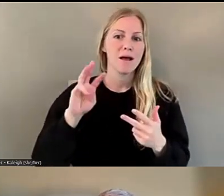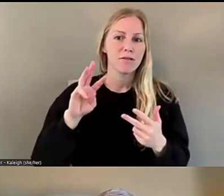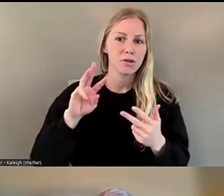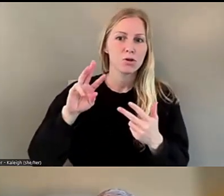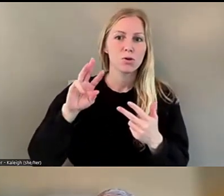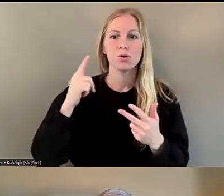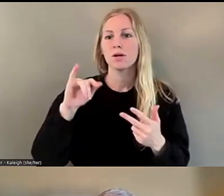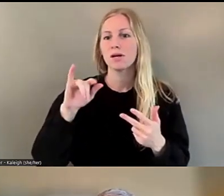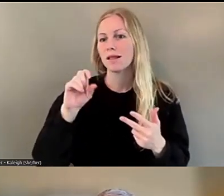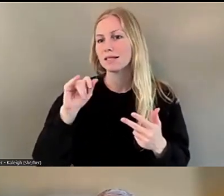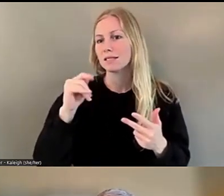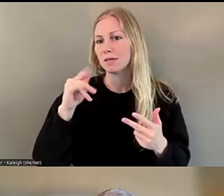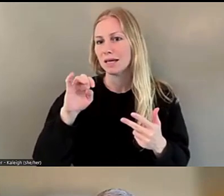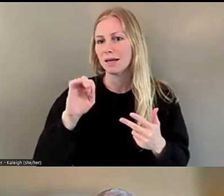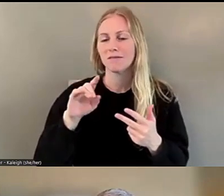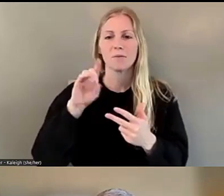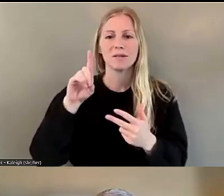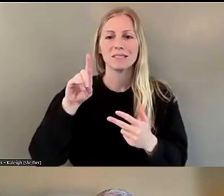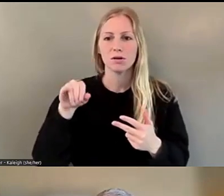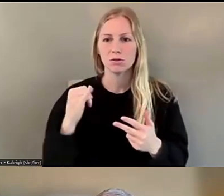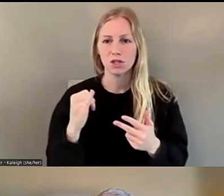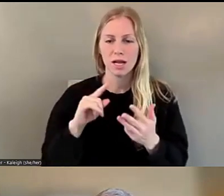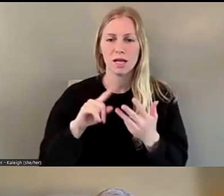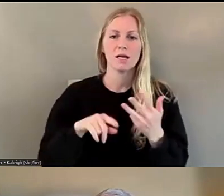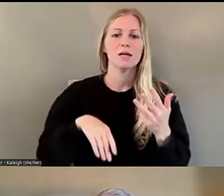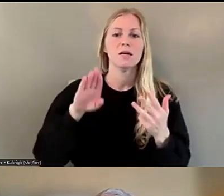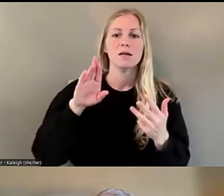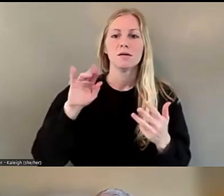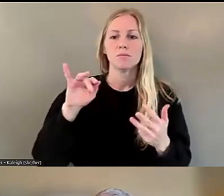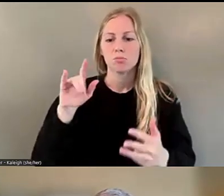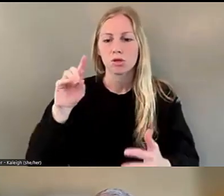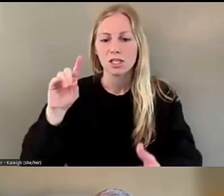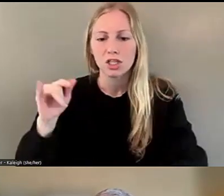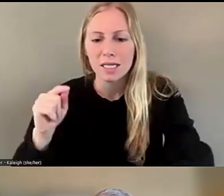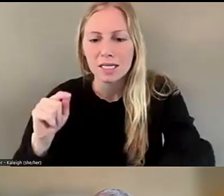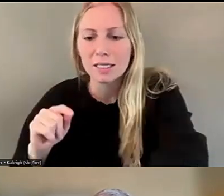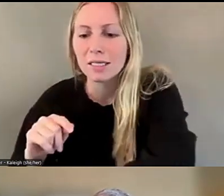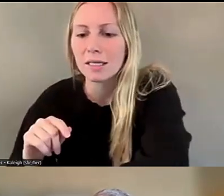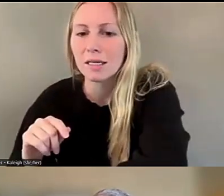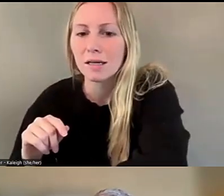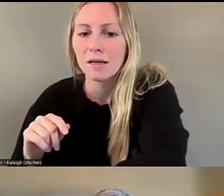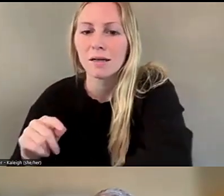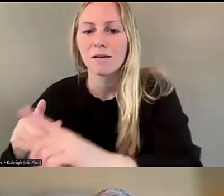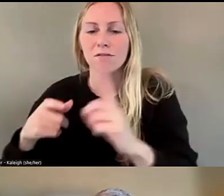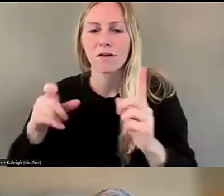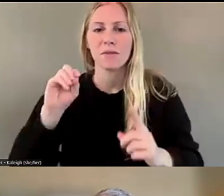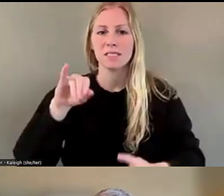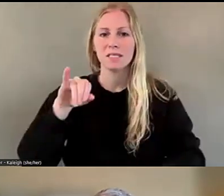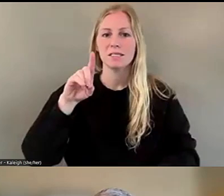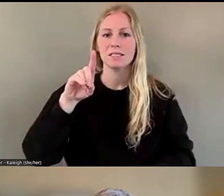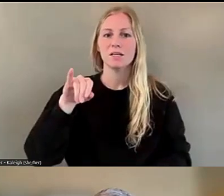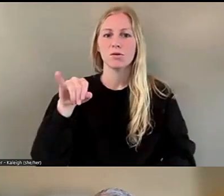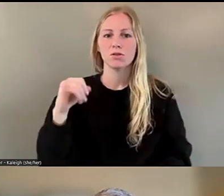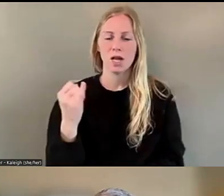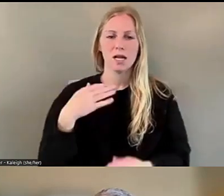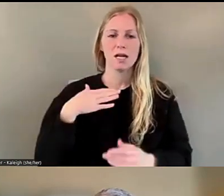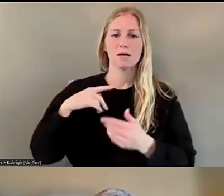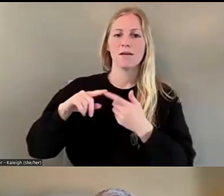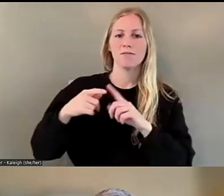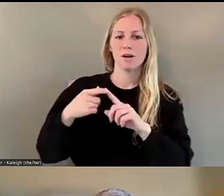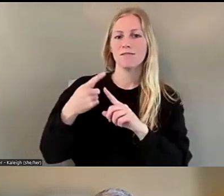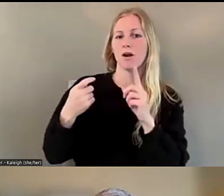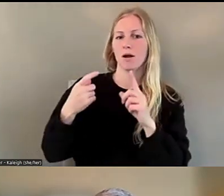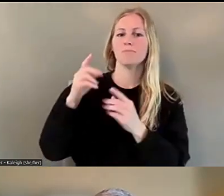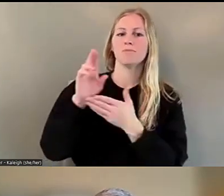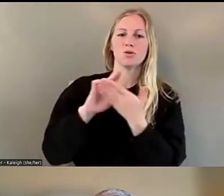U.S. Department of Justice, Bridget Benacasa from the U.S. Department of Justice, and Michael Kresnik from the University of